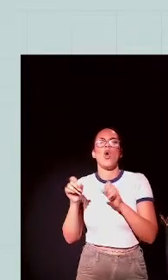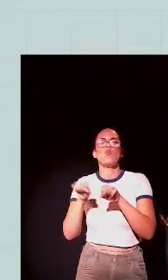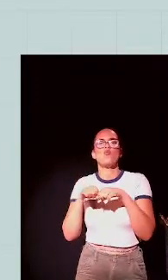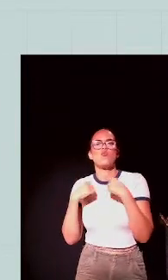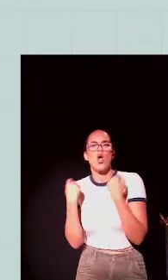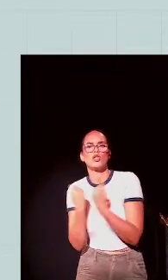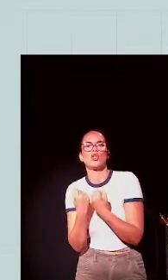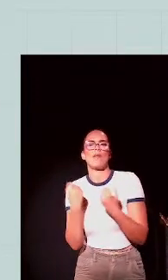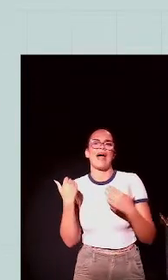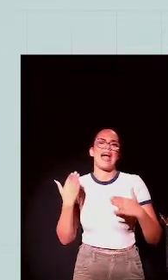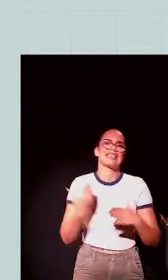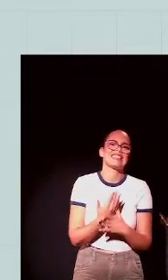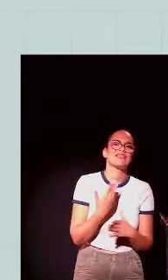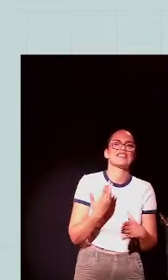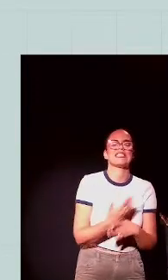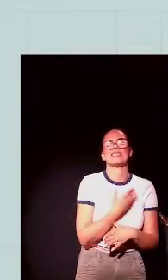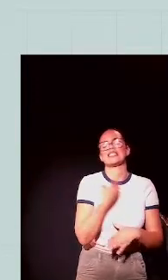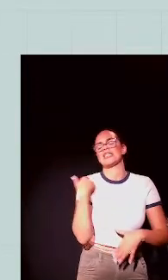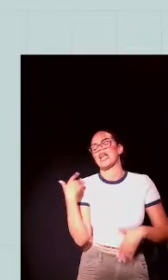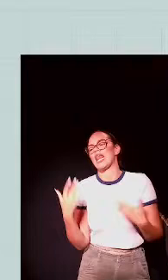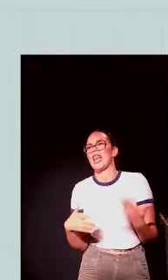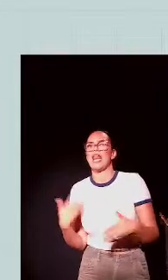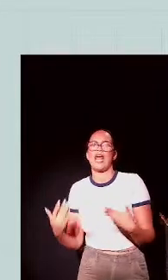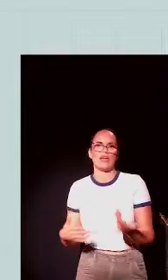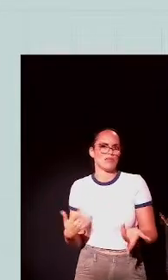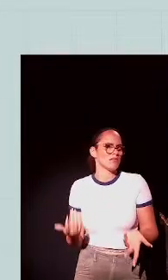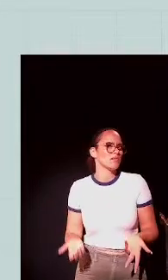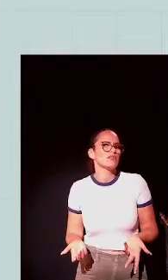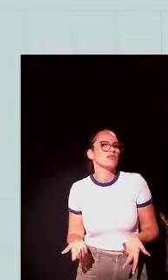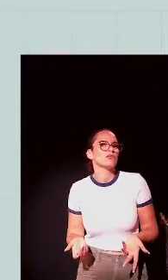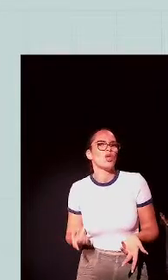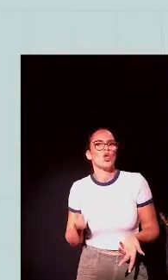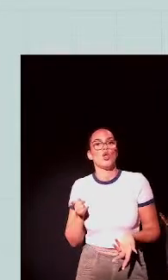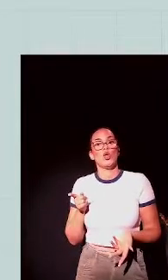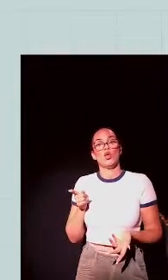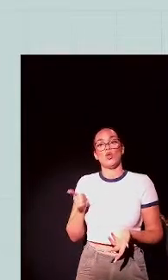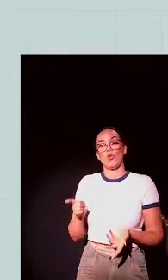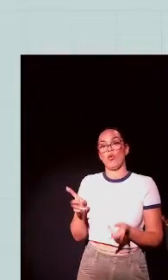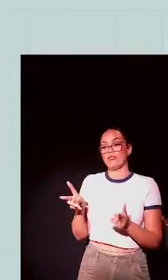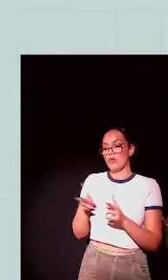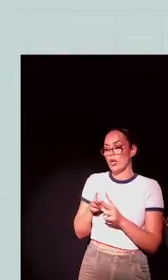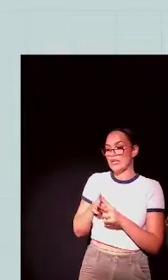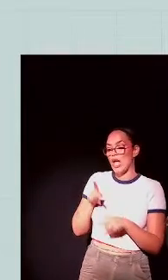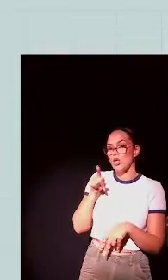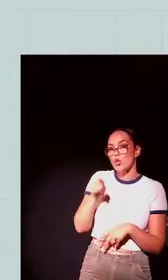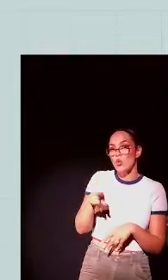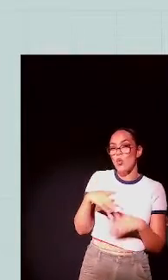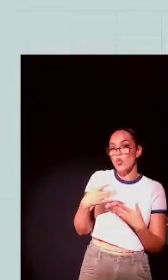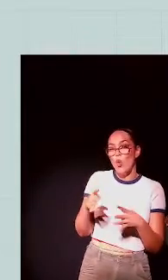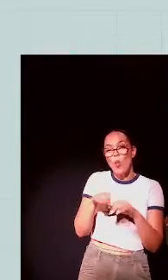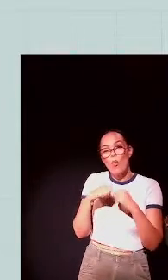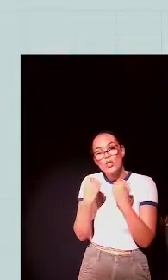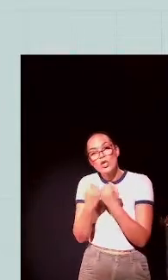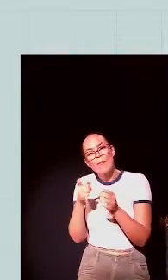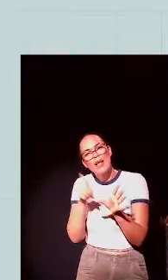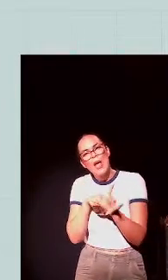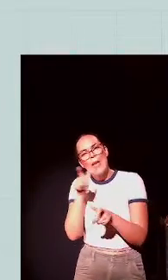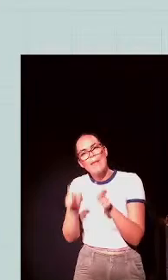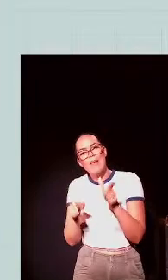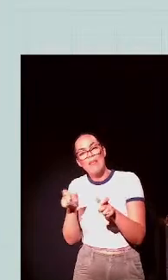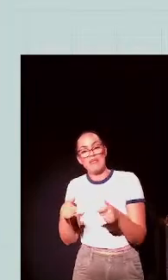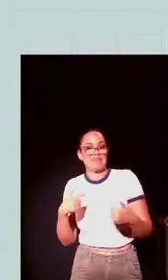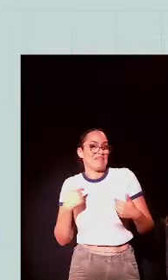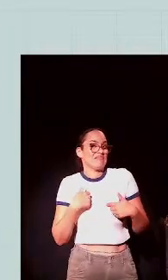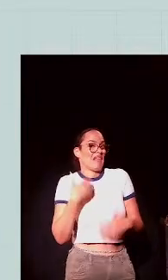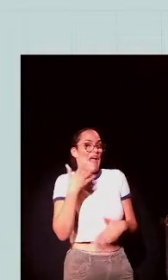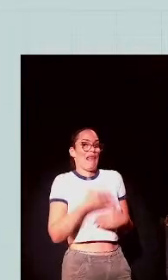their Yes. children? So is there any way they can get in touch with you, or you do any workshops for young people? I haven't, but